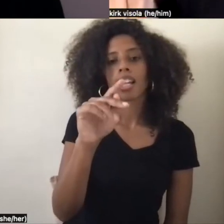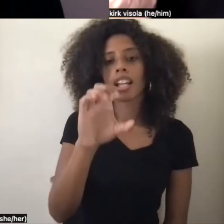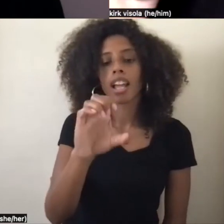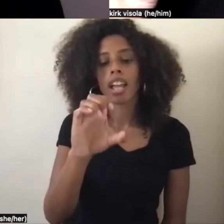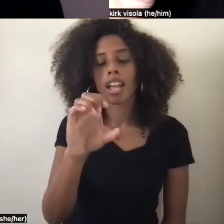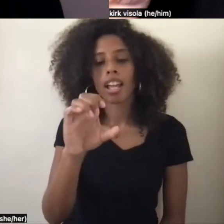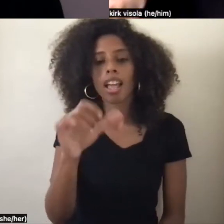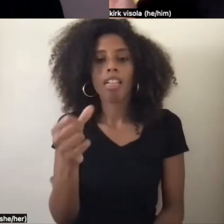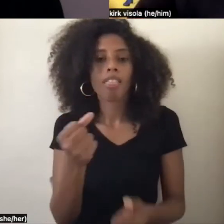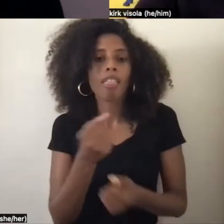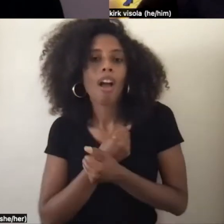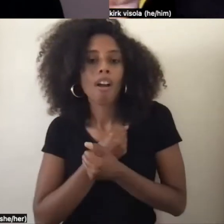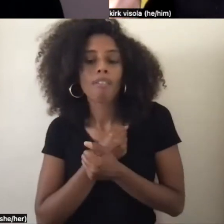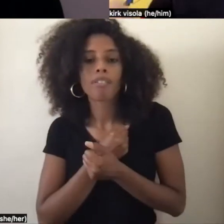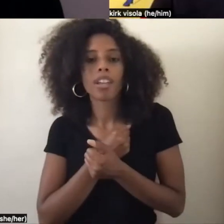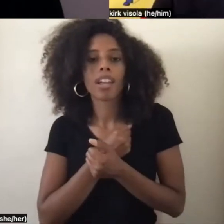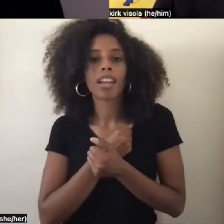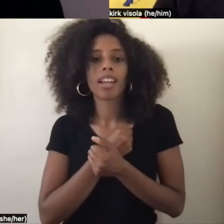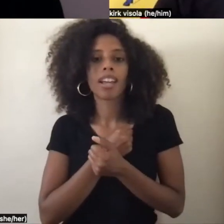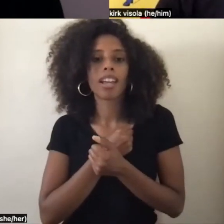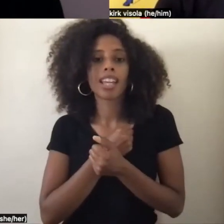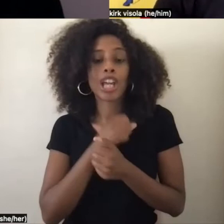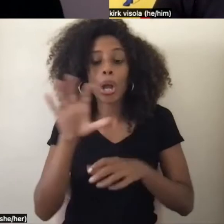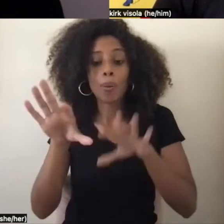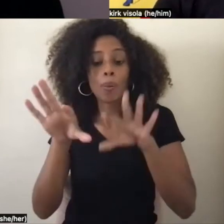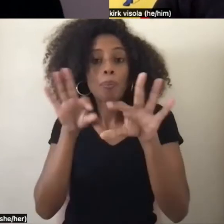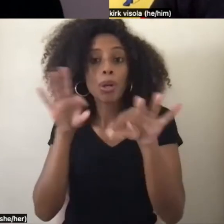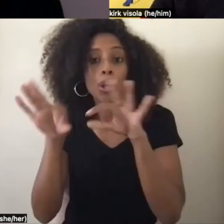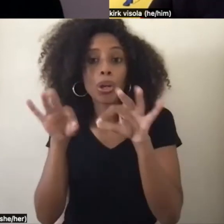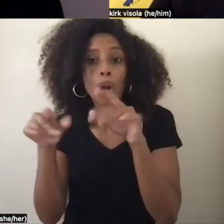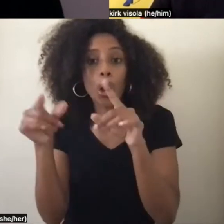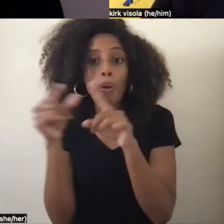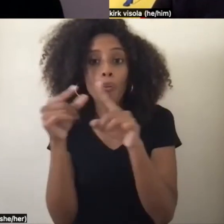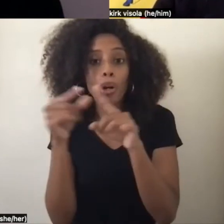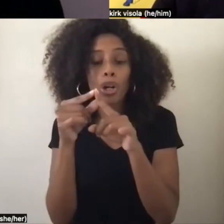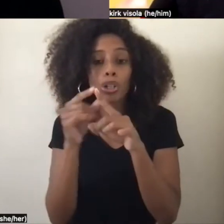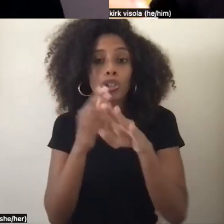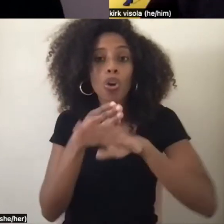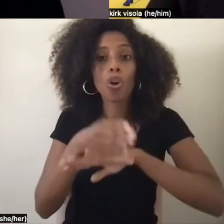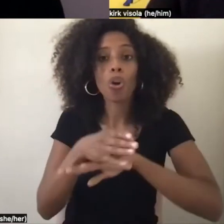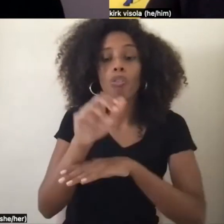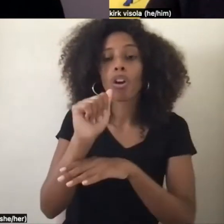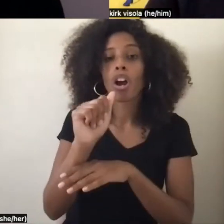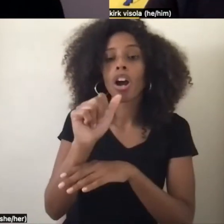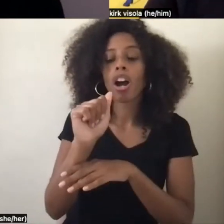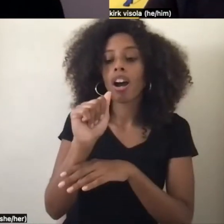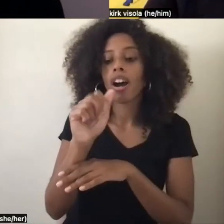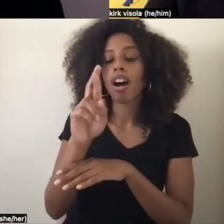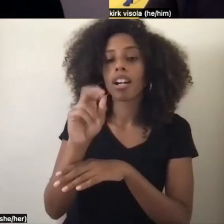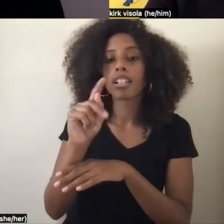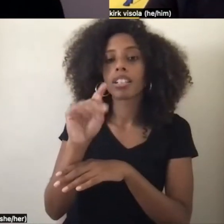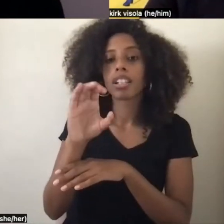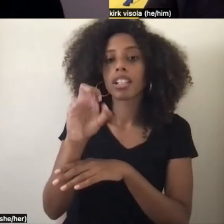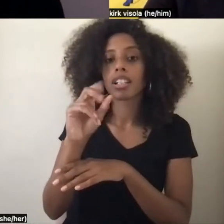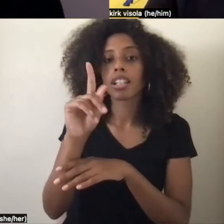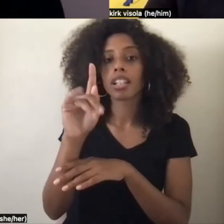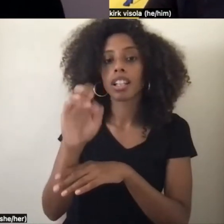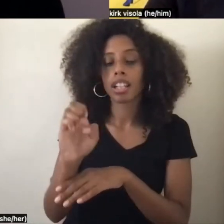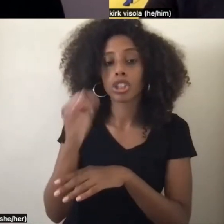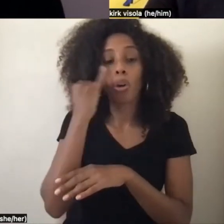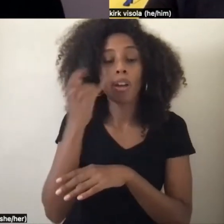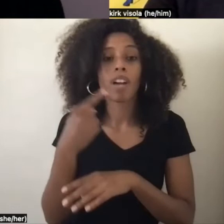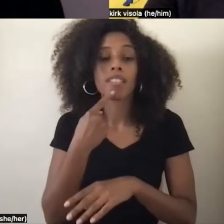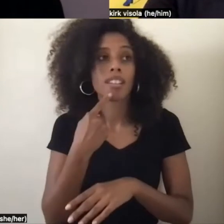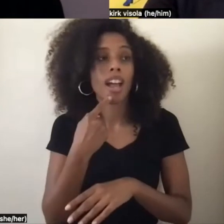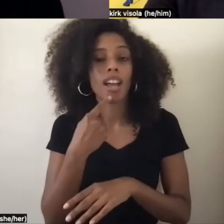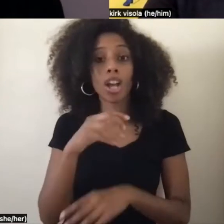over-articulated picker of words from certain phrases. So if I say assault rifle, people will